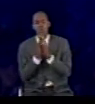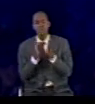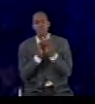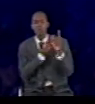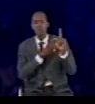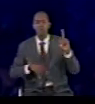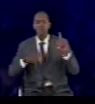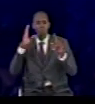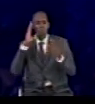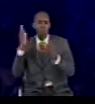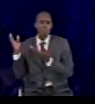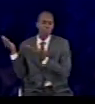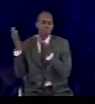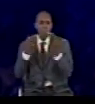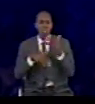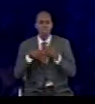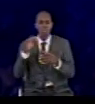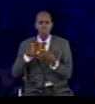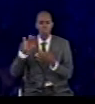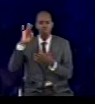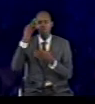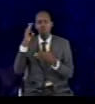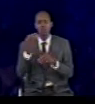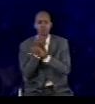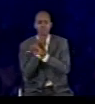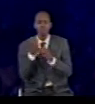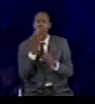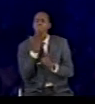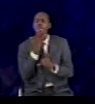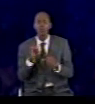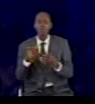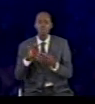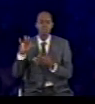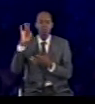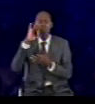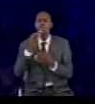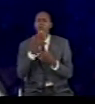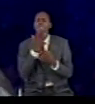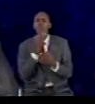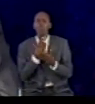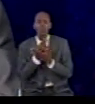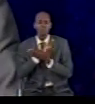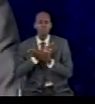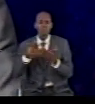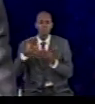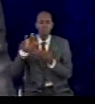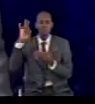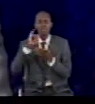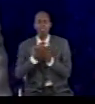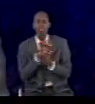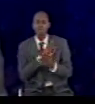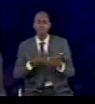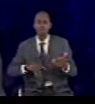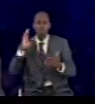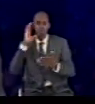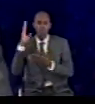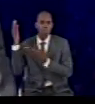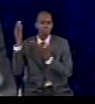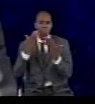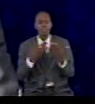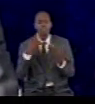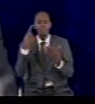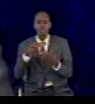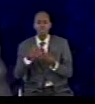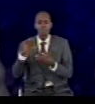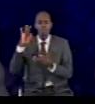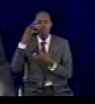of salvation it's a spirit sweet spirit sweet holy spirit that he will pour out the spirit of redemption and